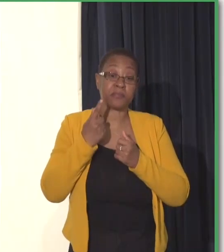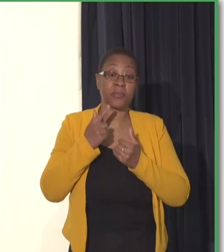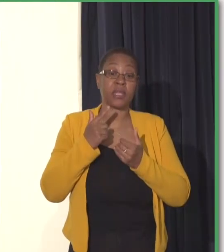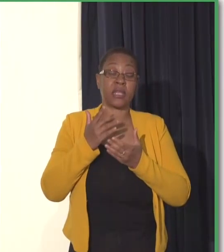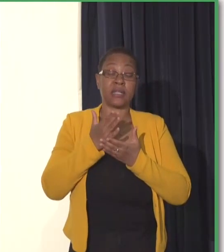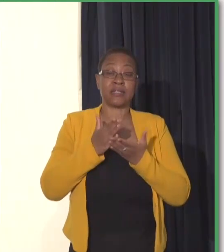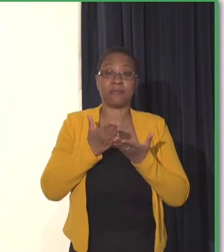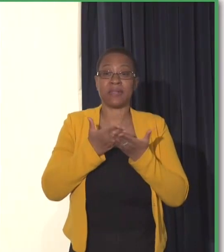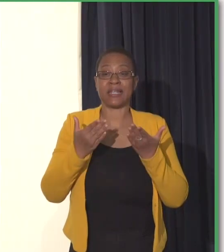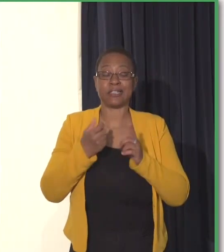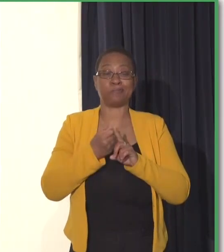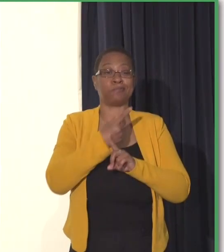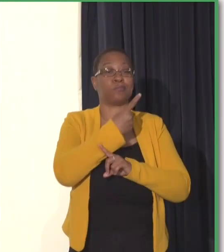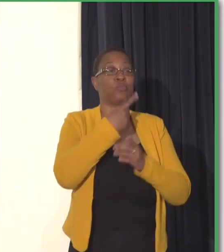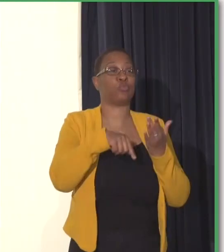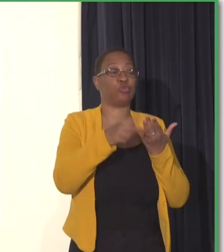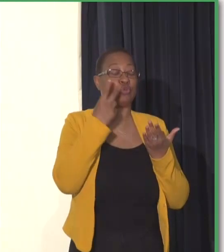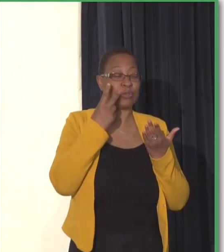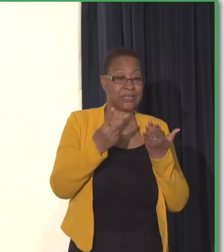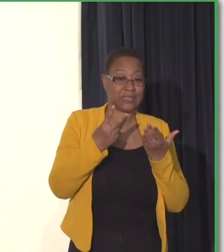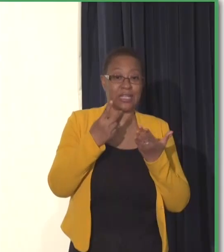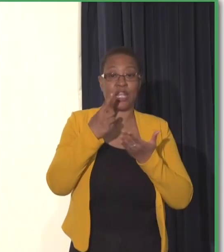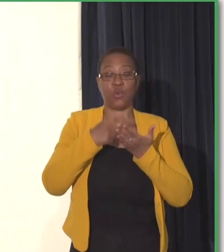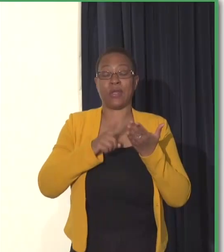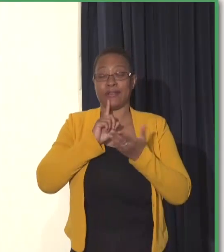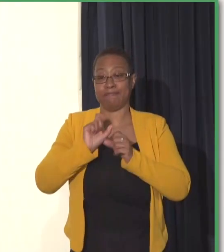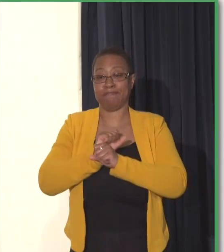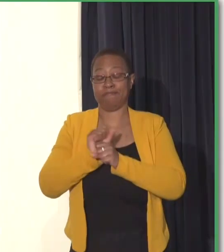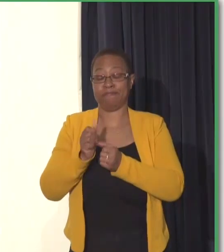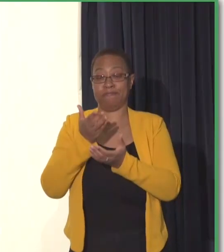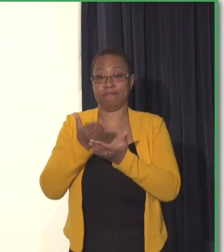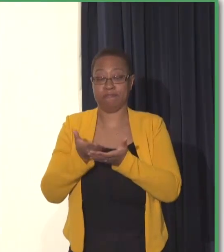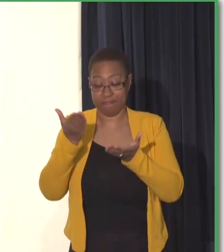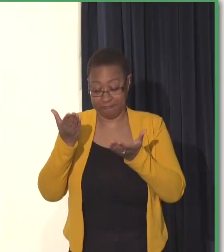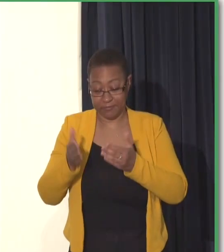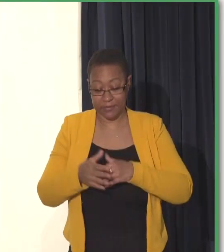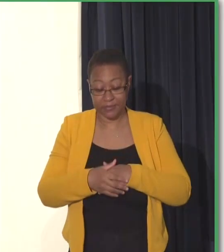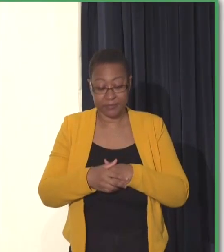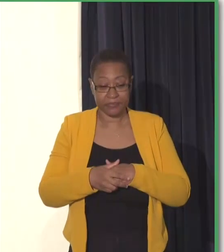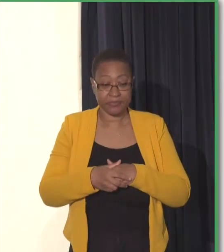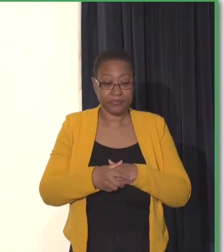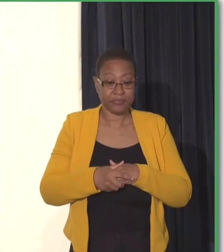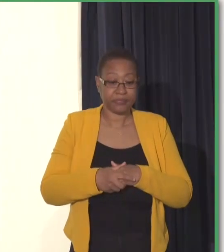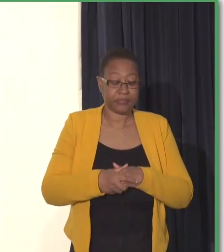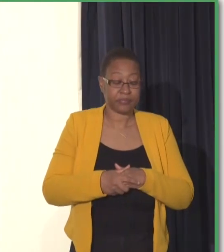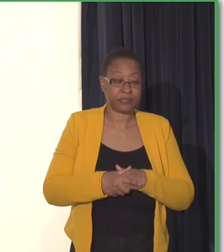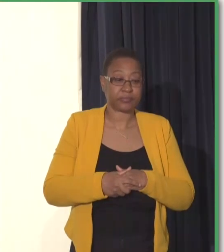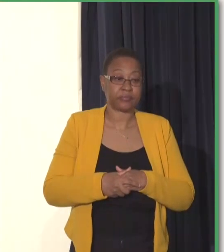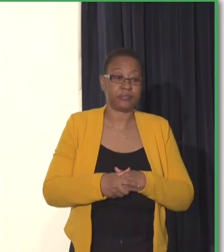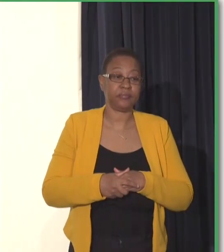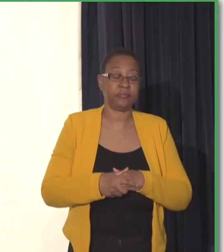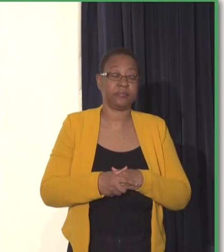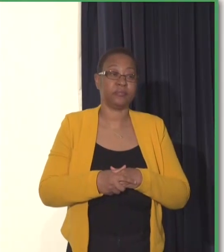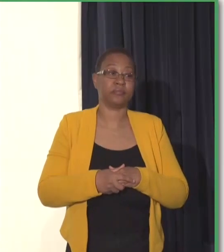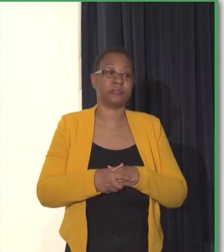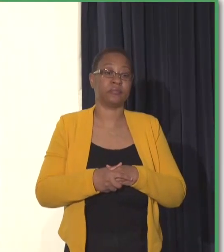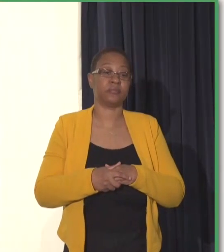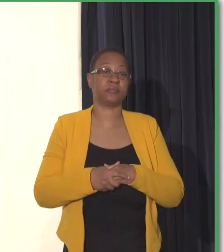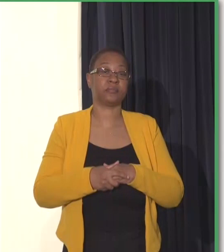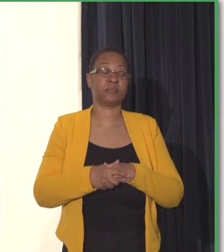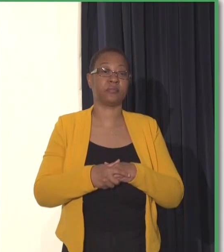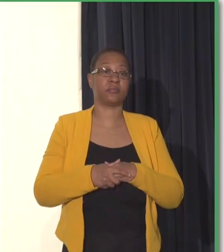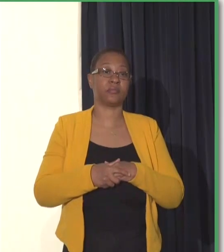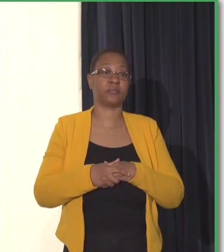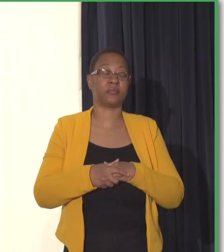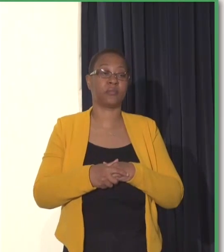skewed in terms of what you see, sometimes reported, and they have a right to